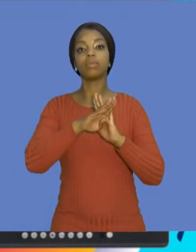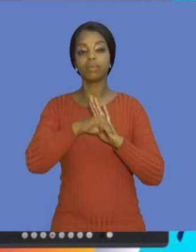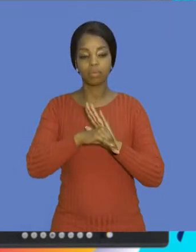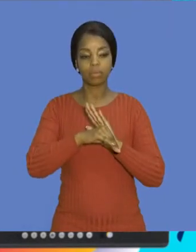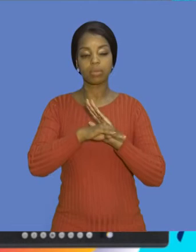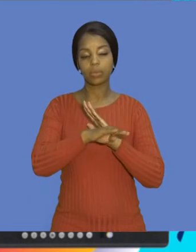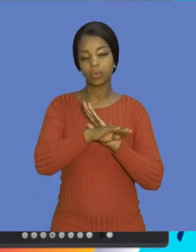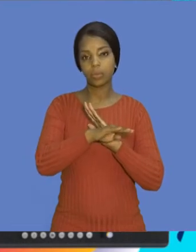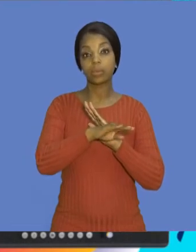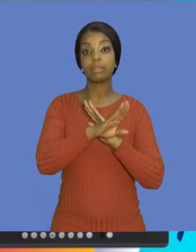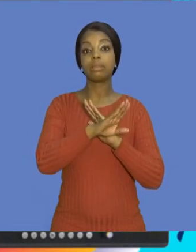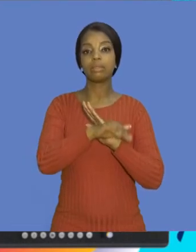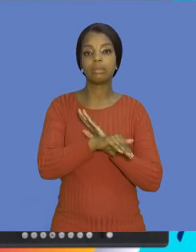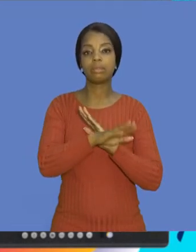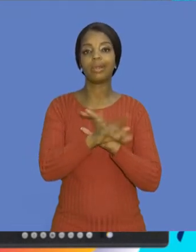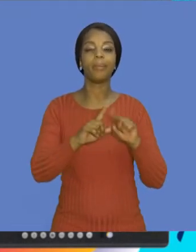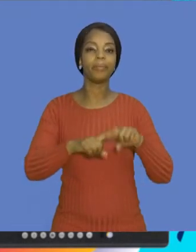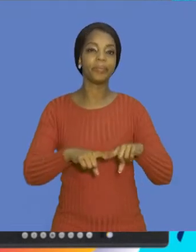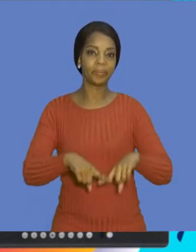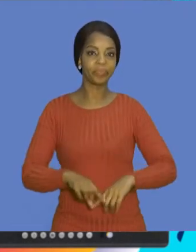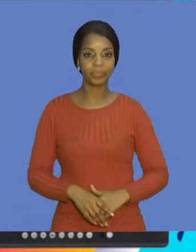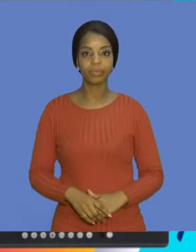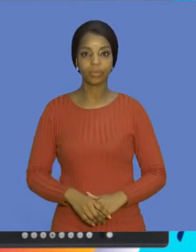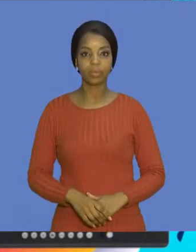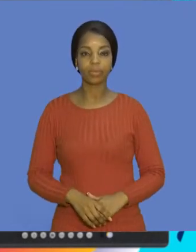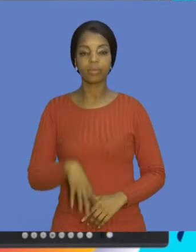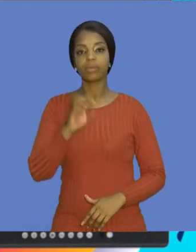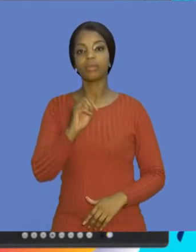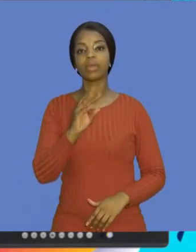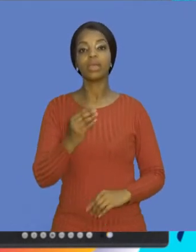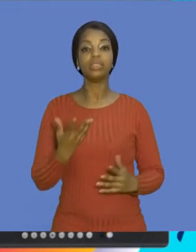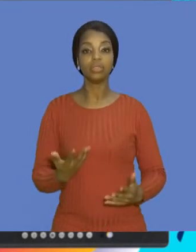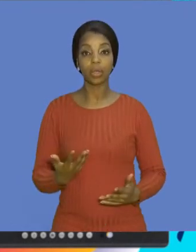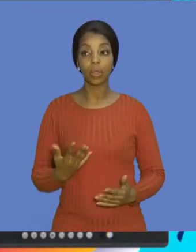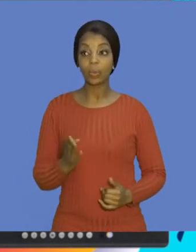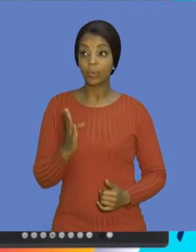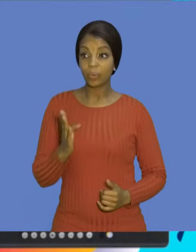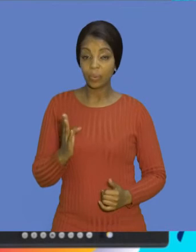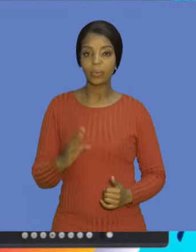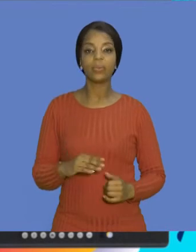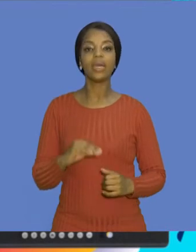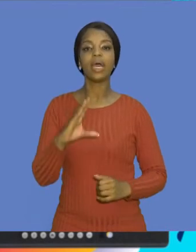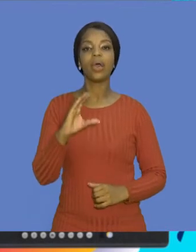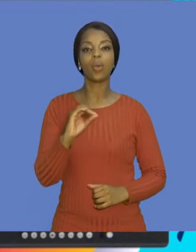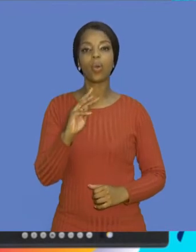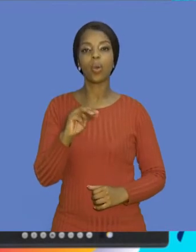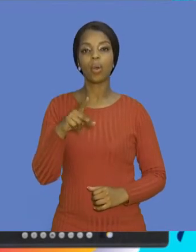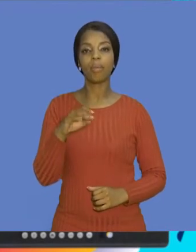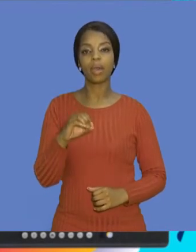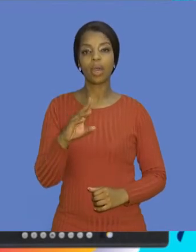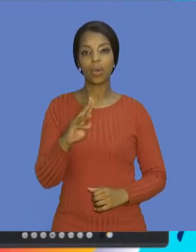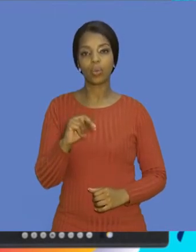up, linear bit, up, down, and all of that. So inflation is compound interest and